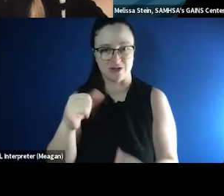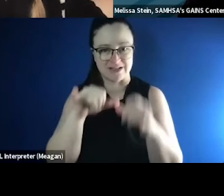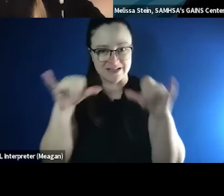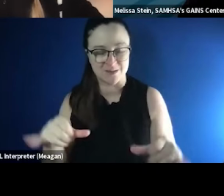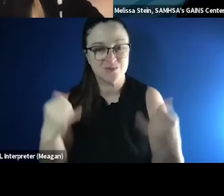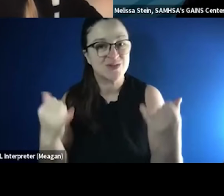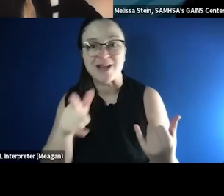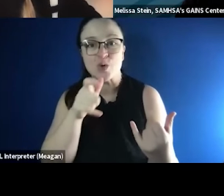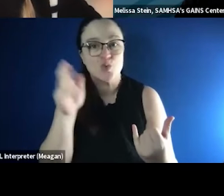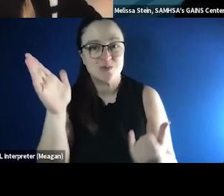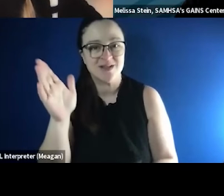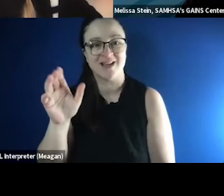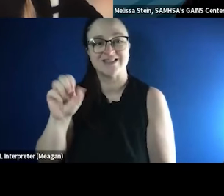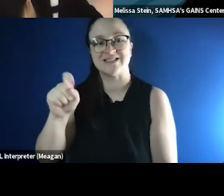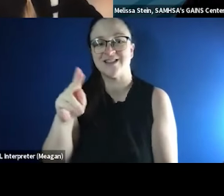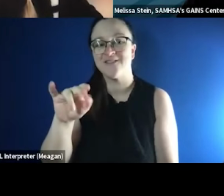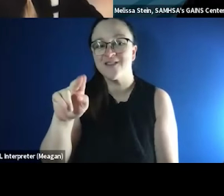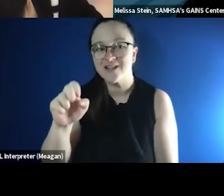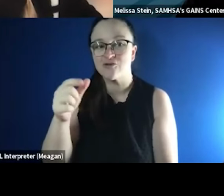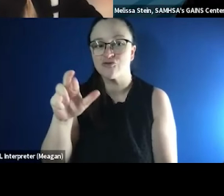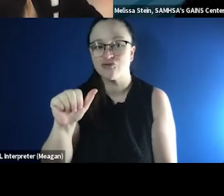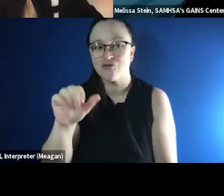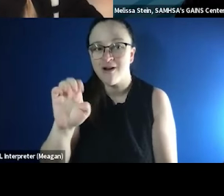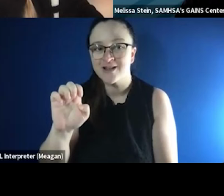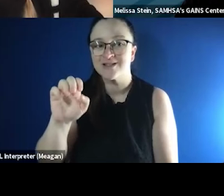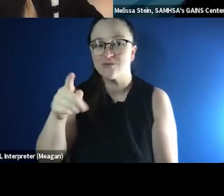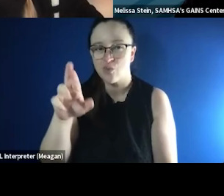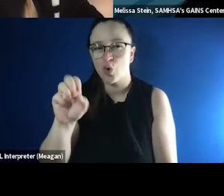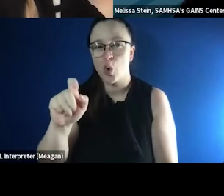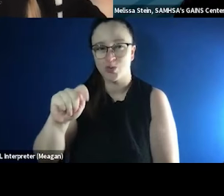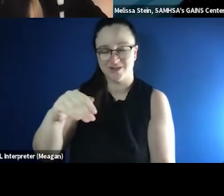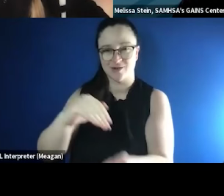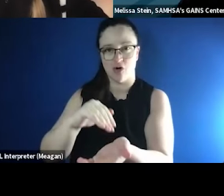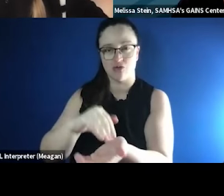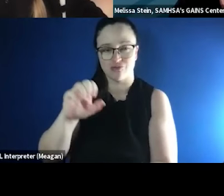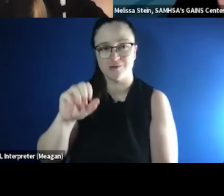presenter is Dr. Stephanie Grace Post, and I will introduce her shortly.